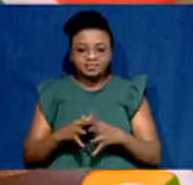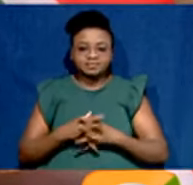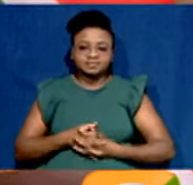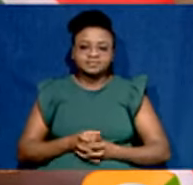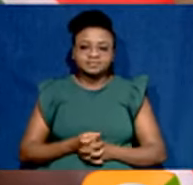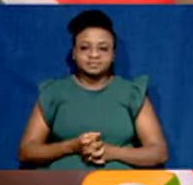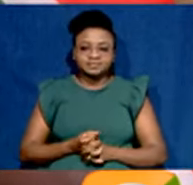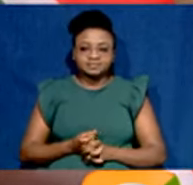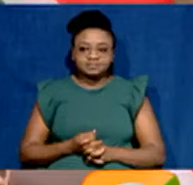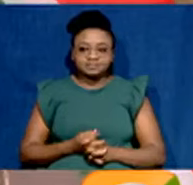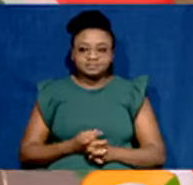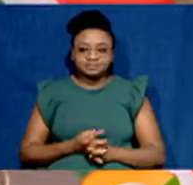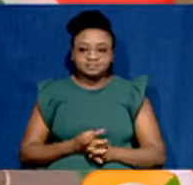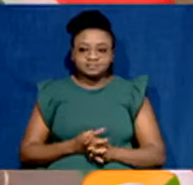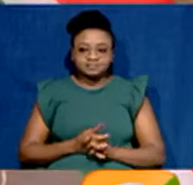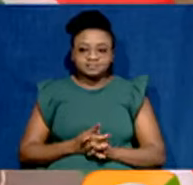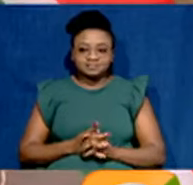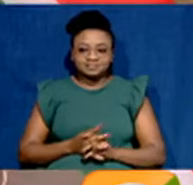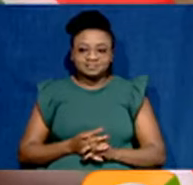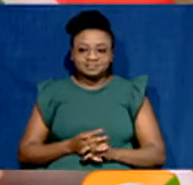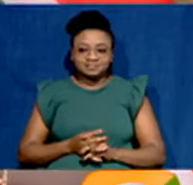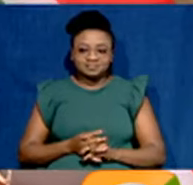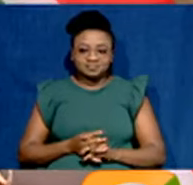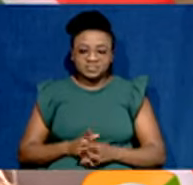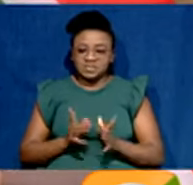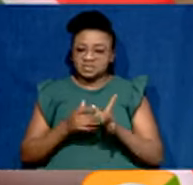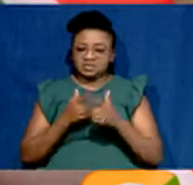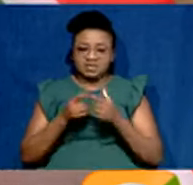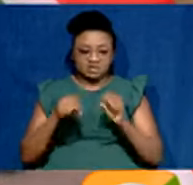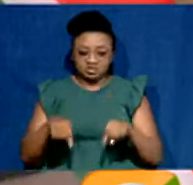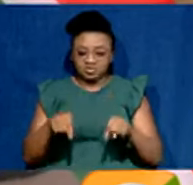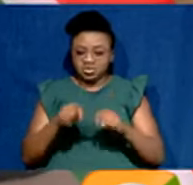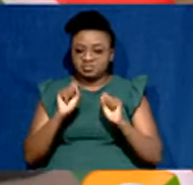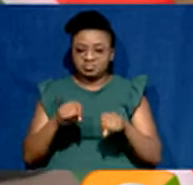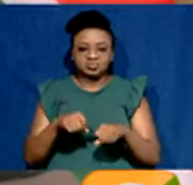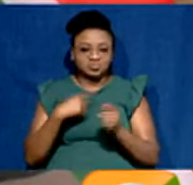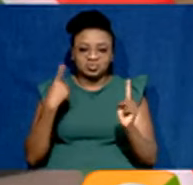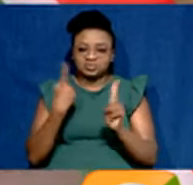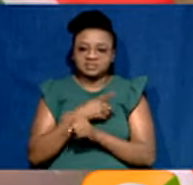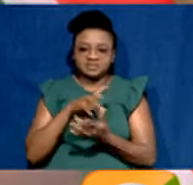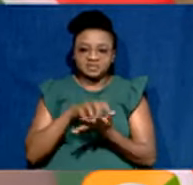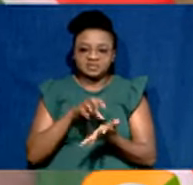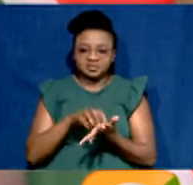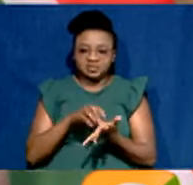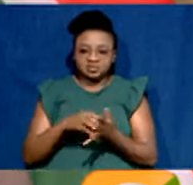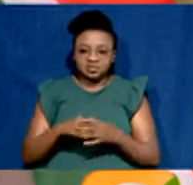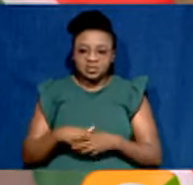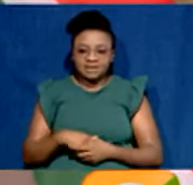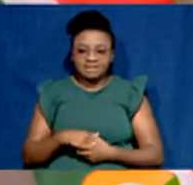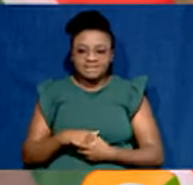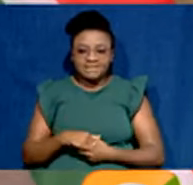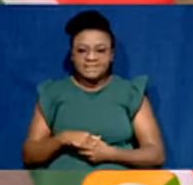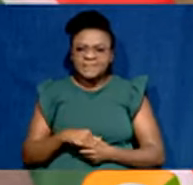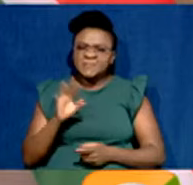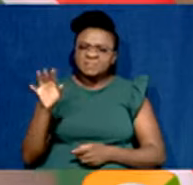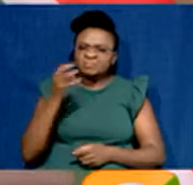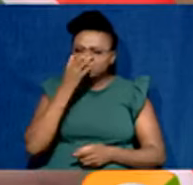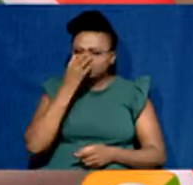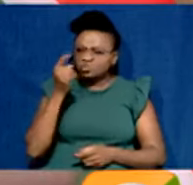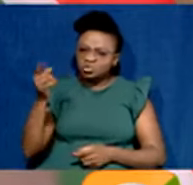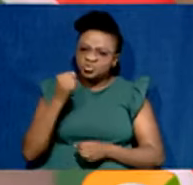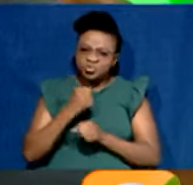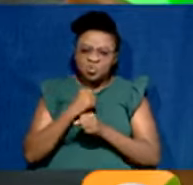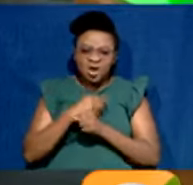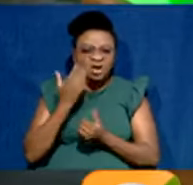exchange rate artificially, today we would be talking a different story. Mr. President, you've been in office for 15 months and